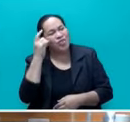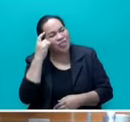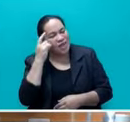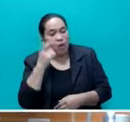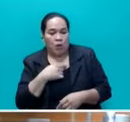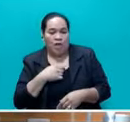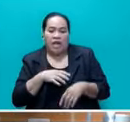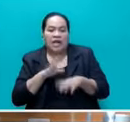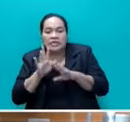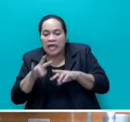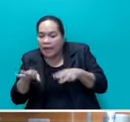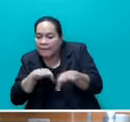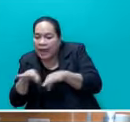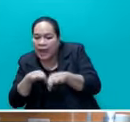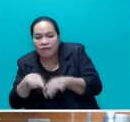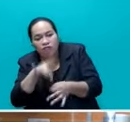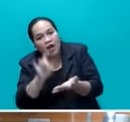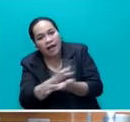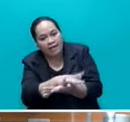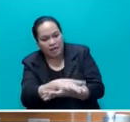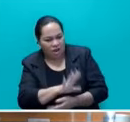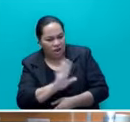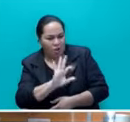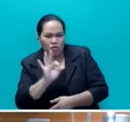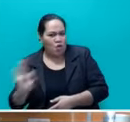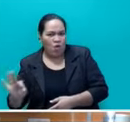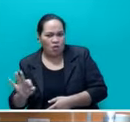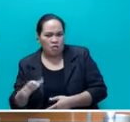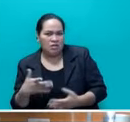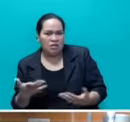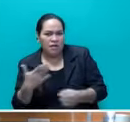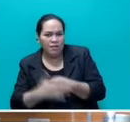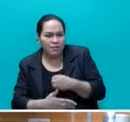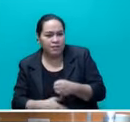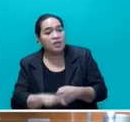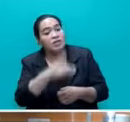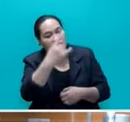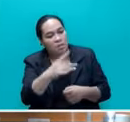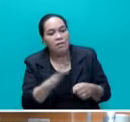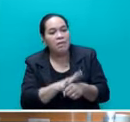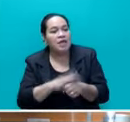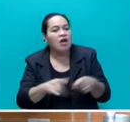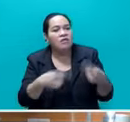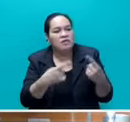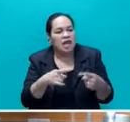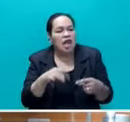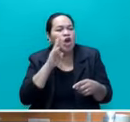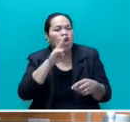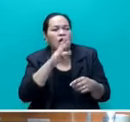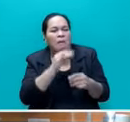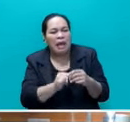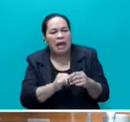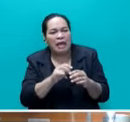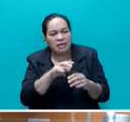him out of Parliament. Actually, we don't, because your good entertainment value, apart from that, is that you make the opposition look completely incompetent. It's good to have